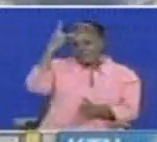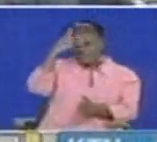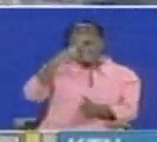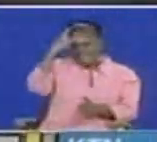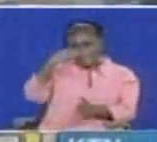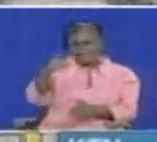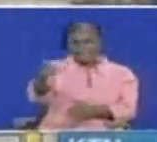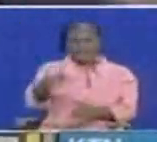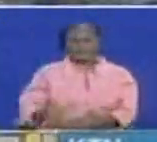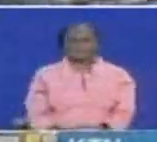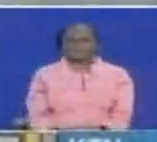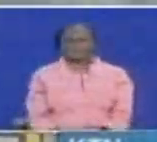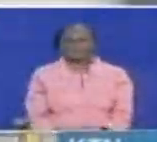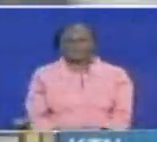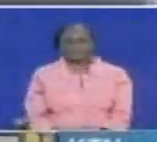troubles.